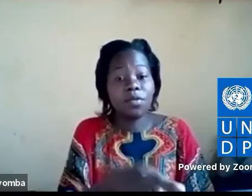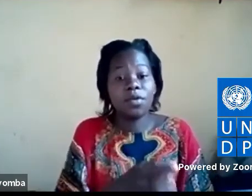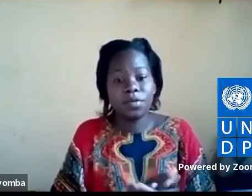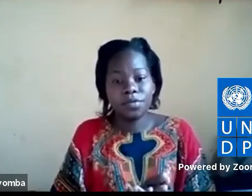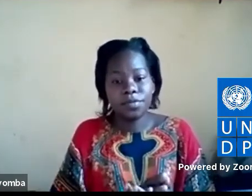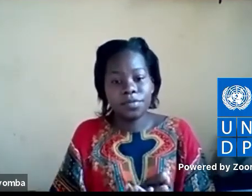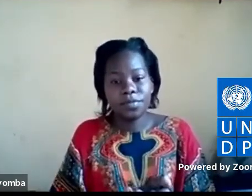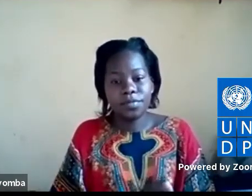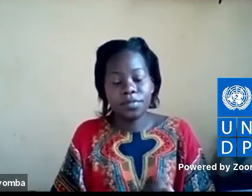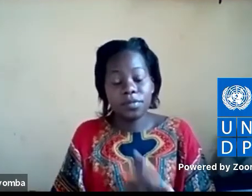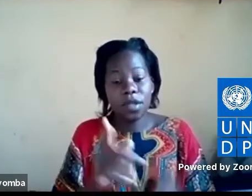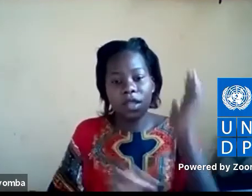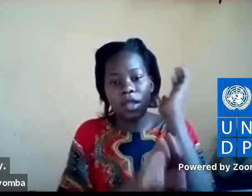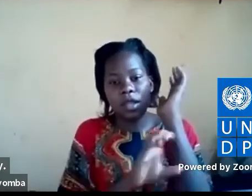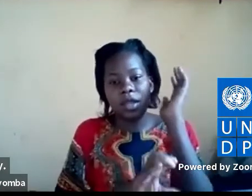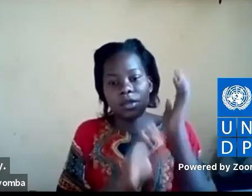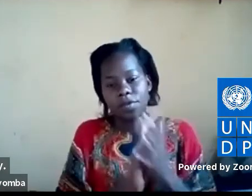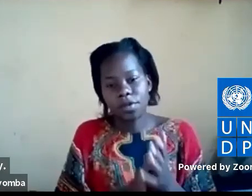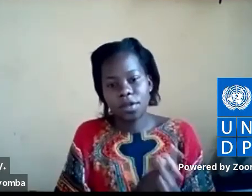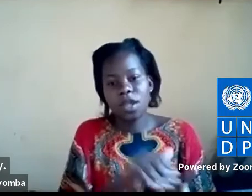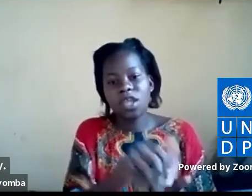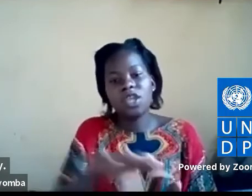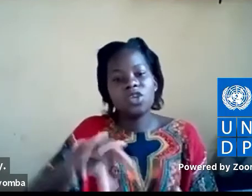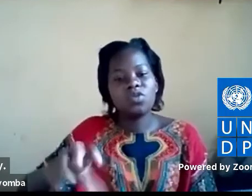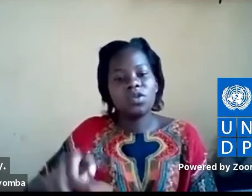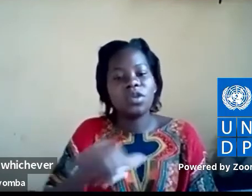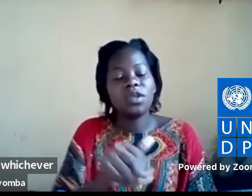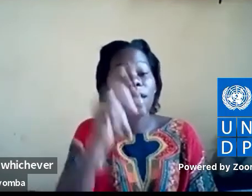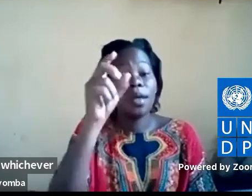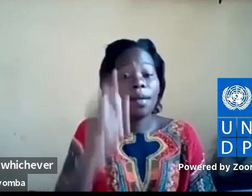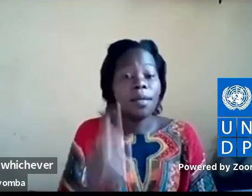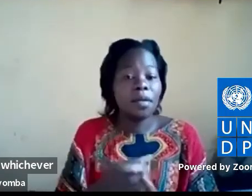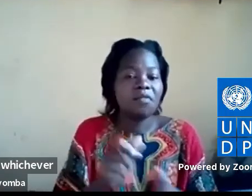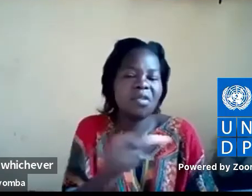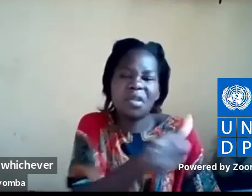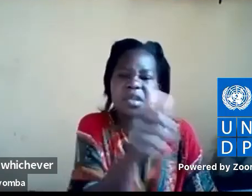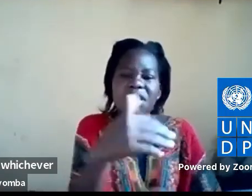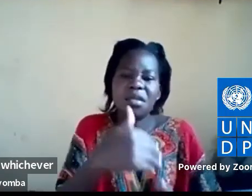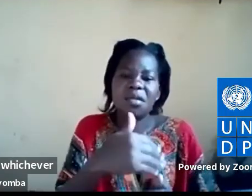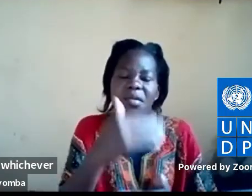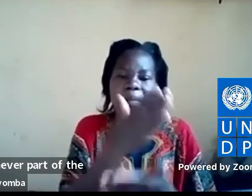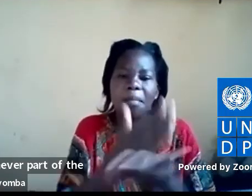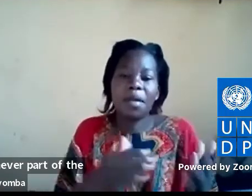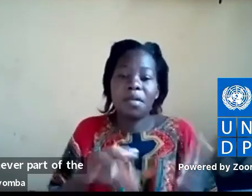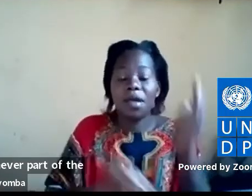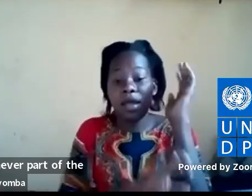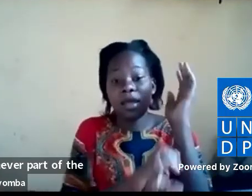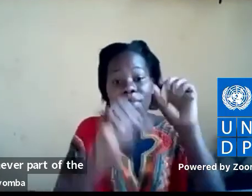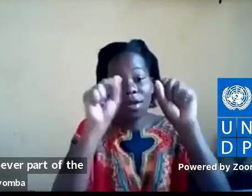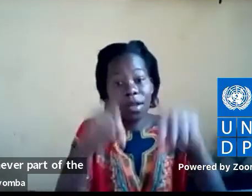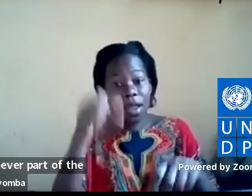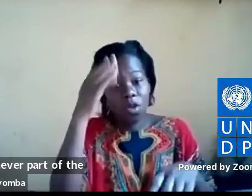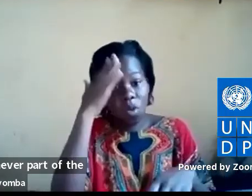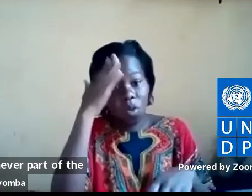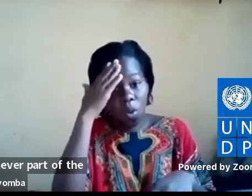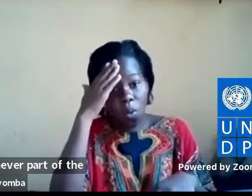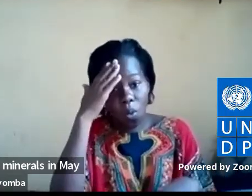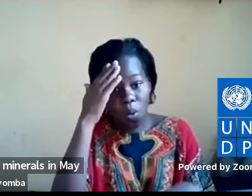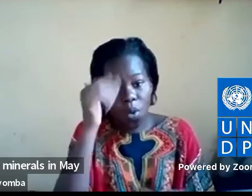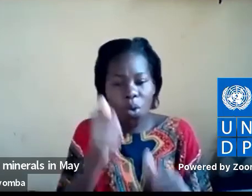country in every region. So everyone from whichever part of the country will be able to know what are the minerals in